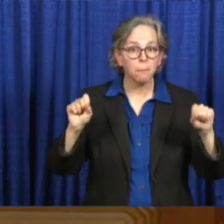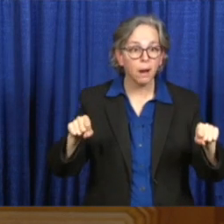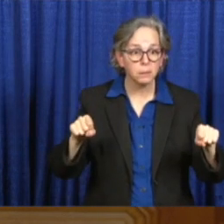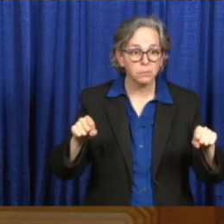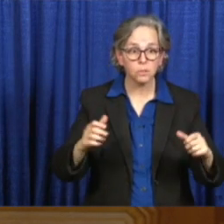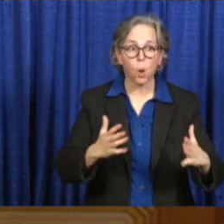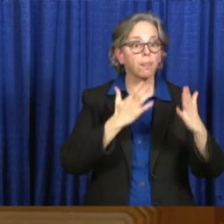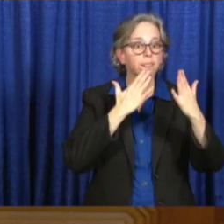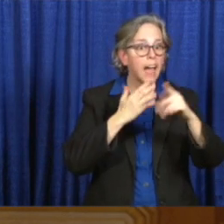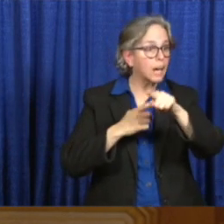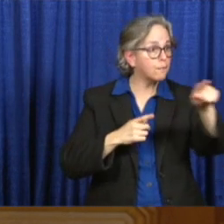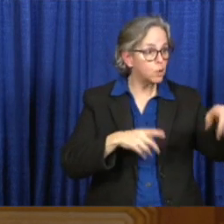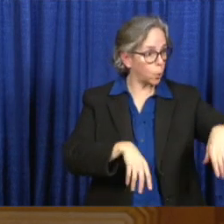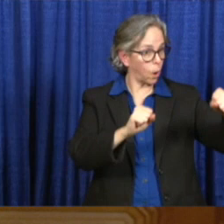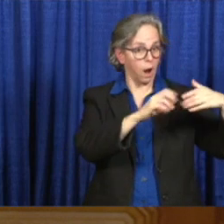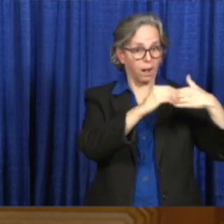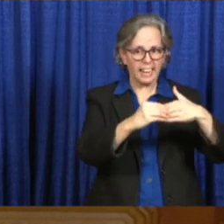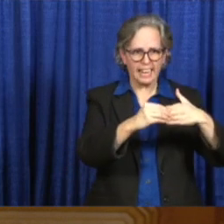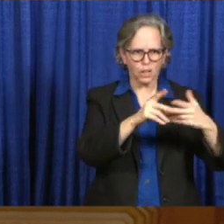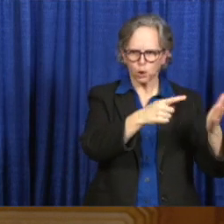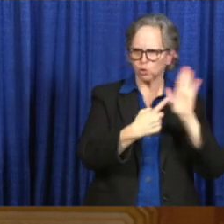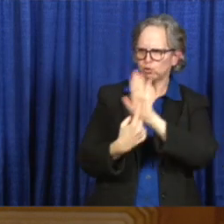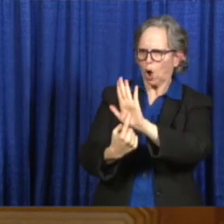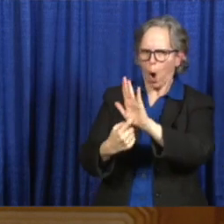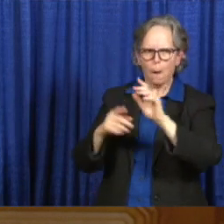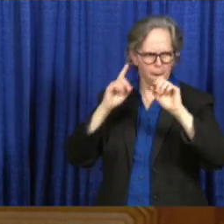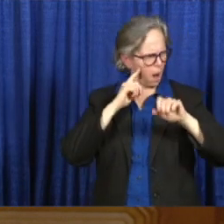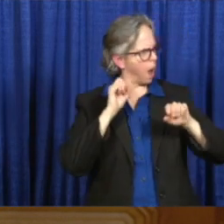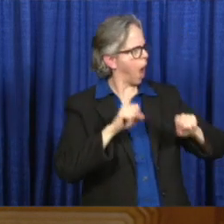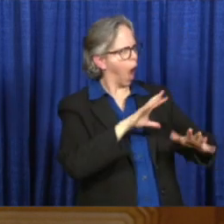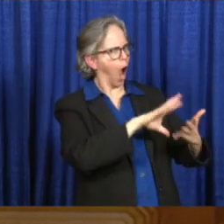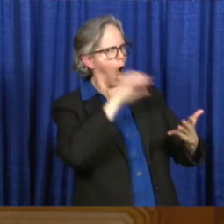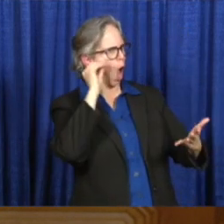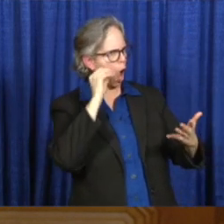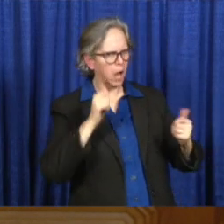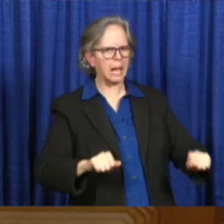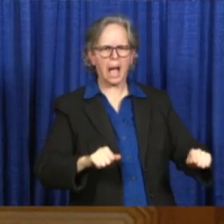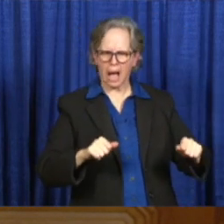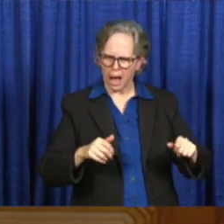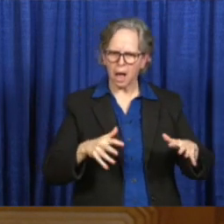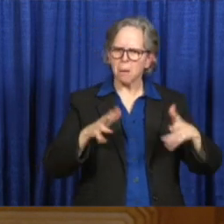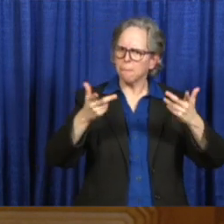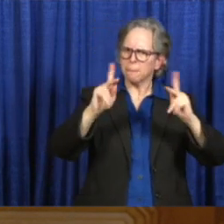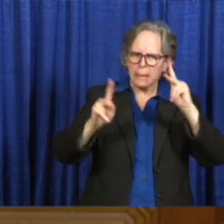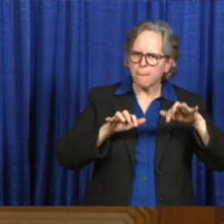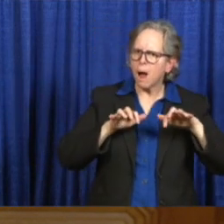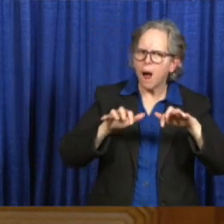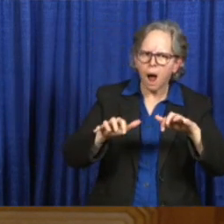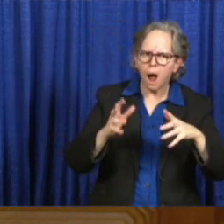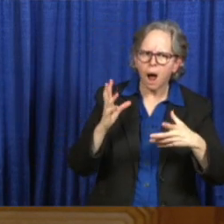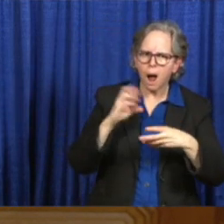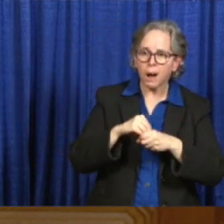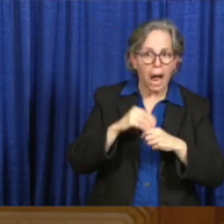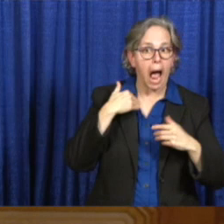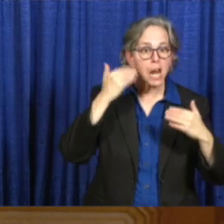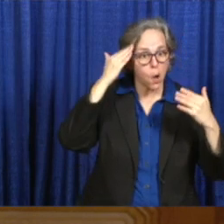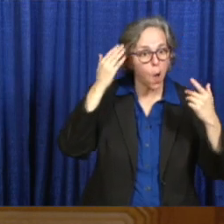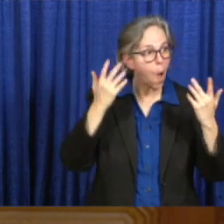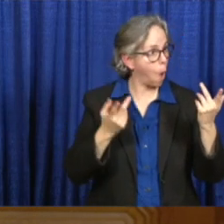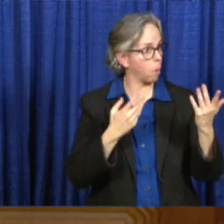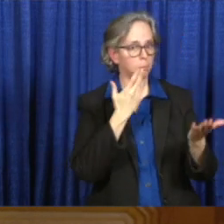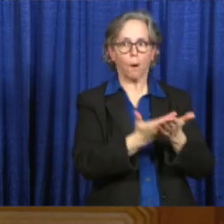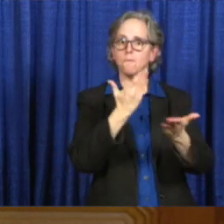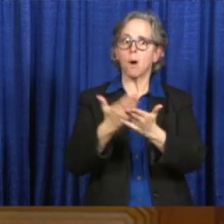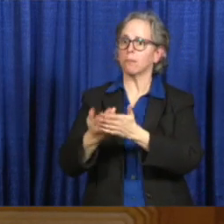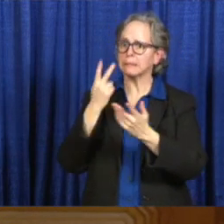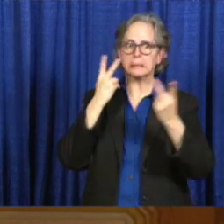doing that. Thank you for reaching out to your congregation. I know that this is working, so we would hope that